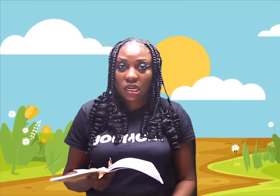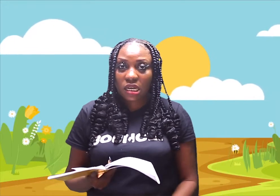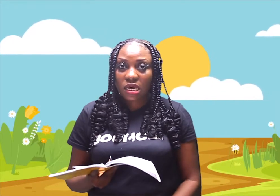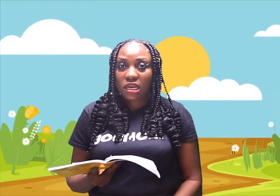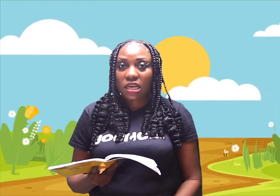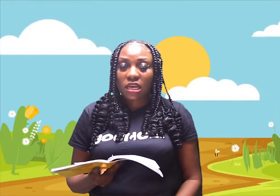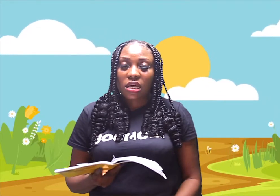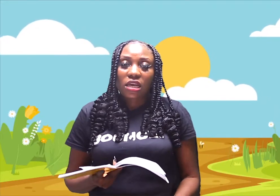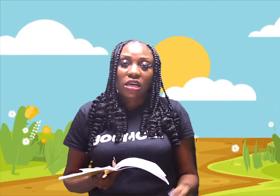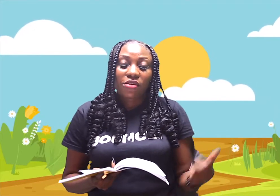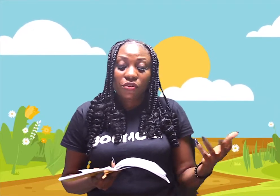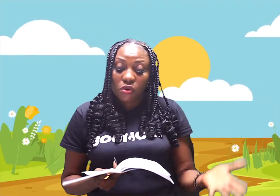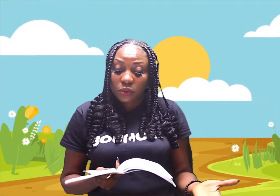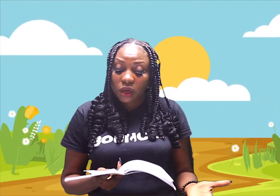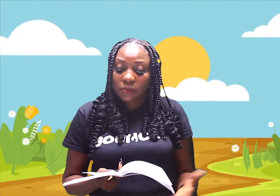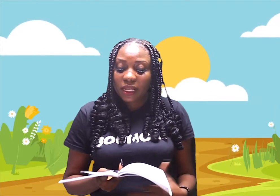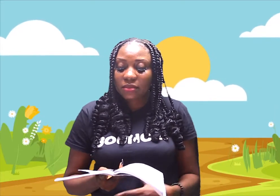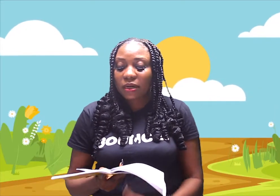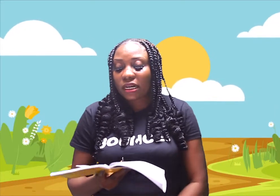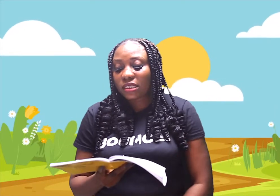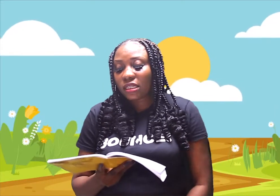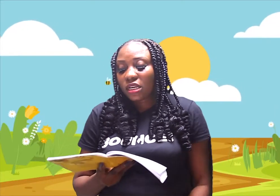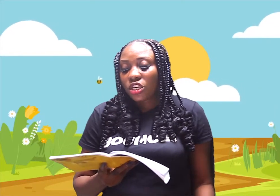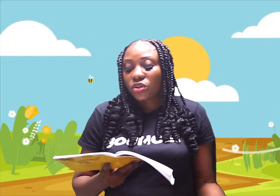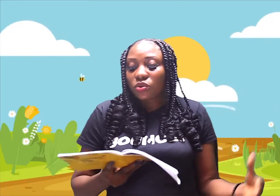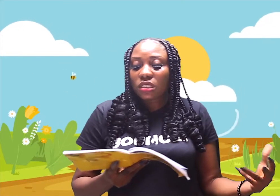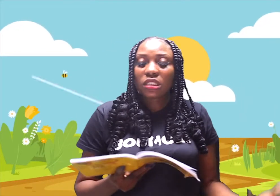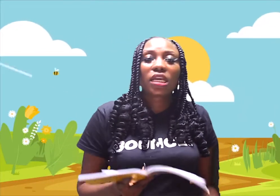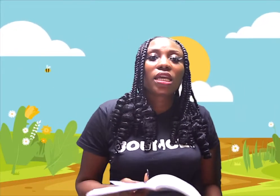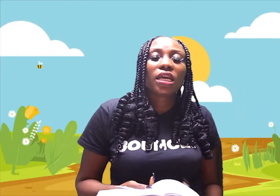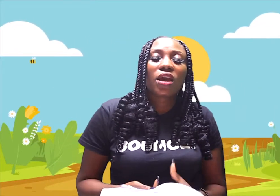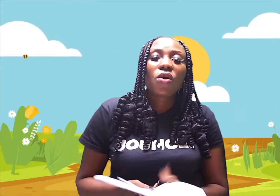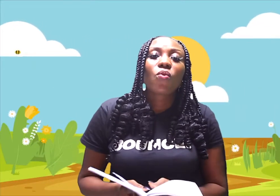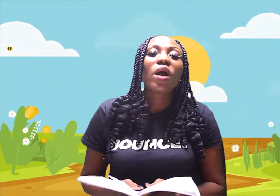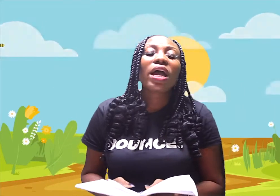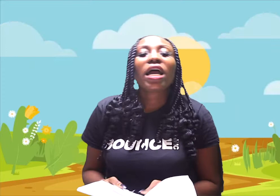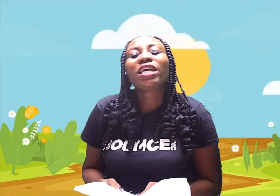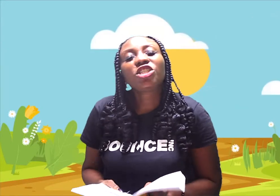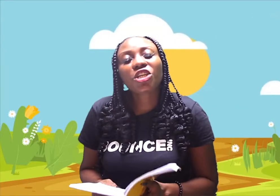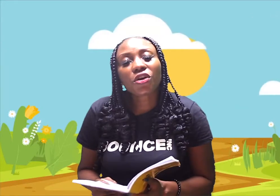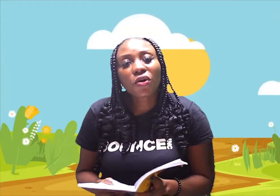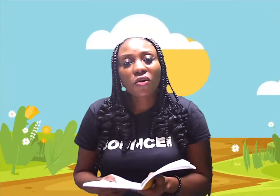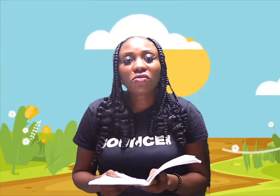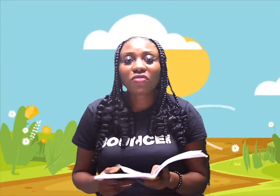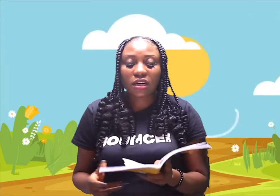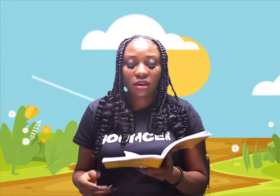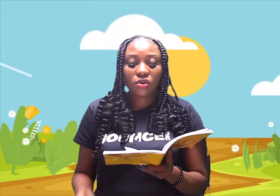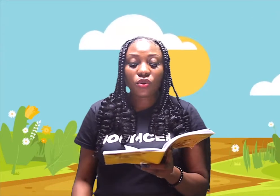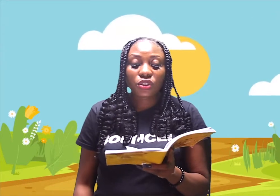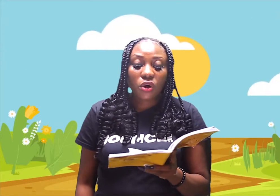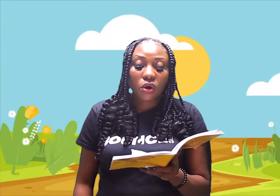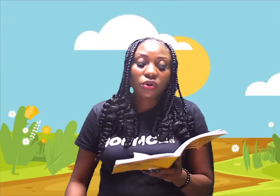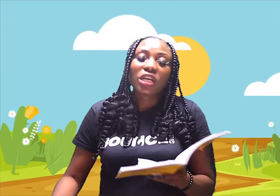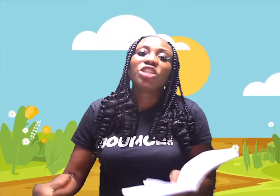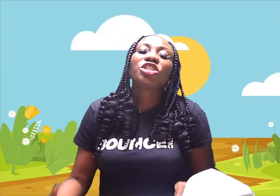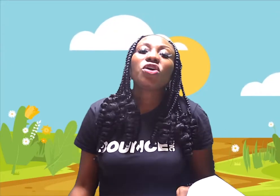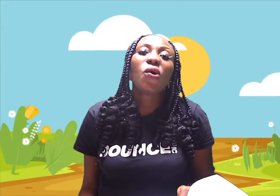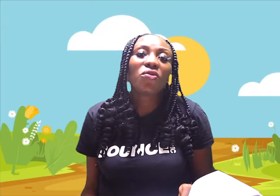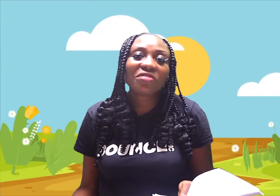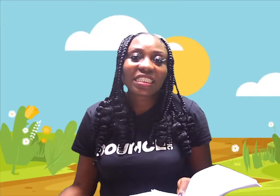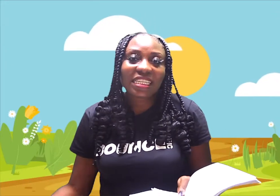15. If you open up that part, you will see where Jehovah was